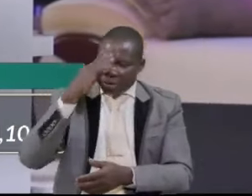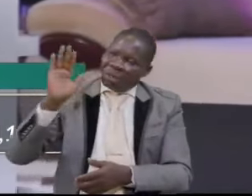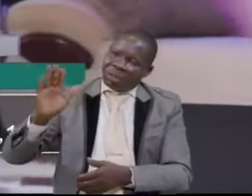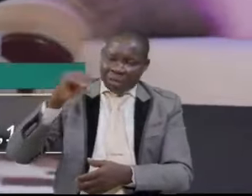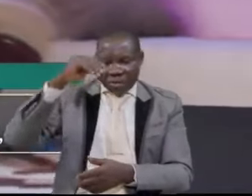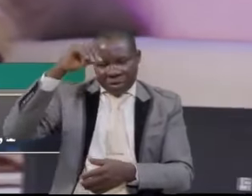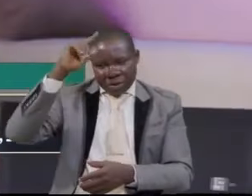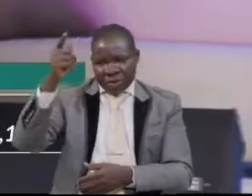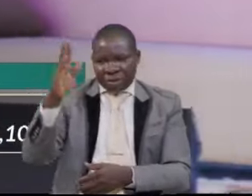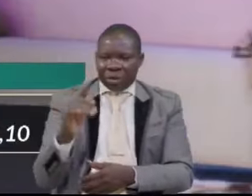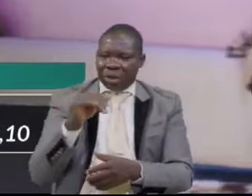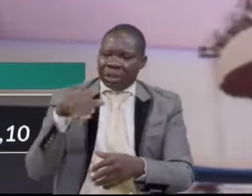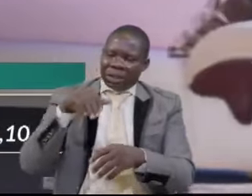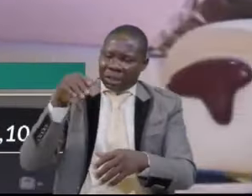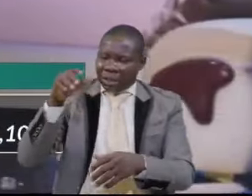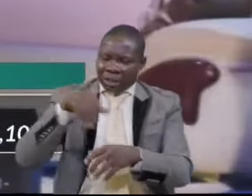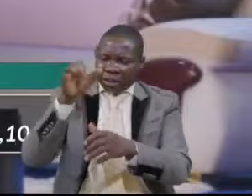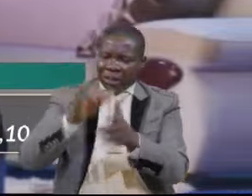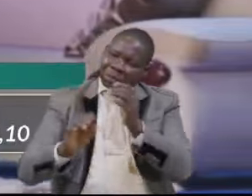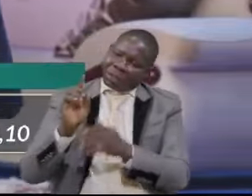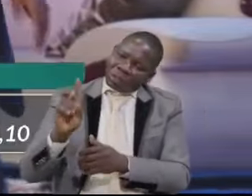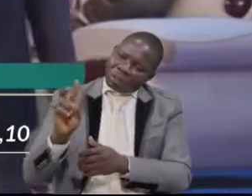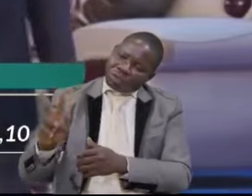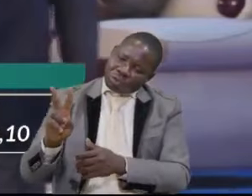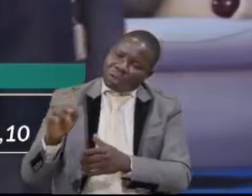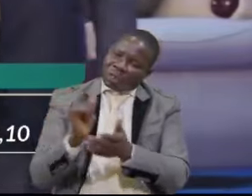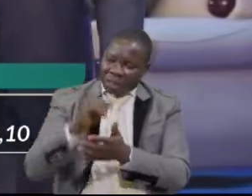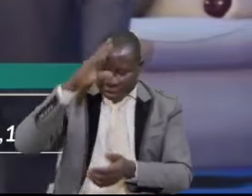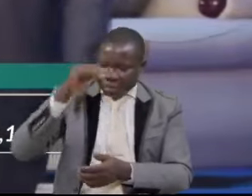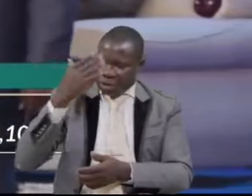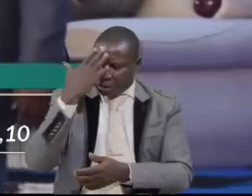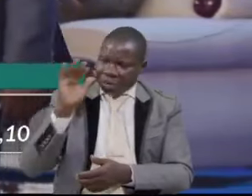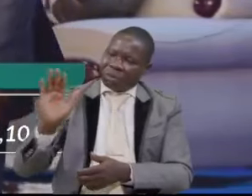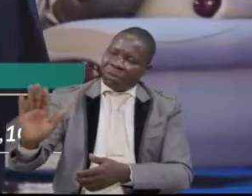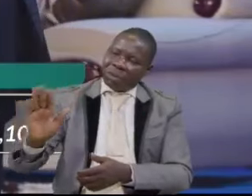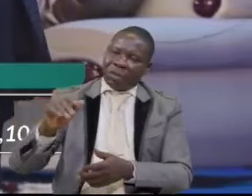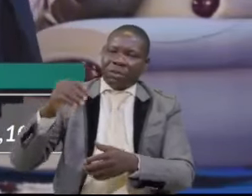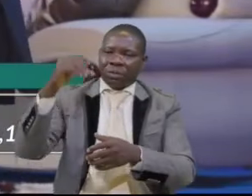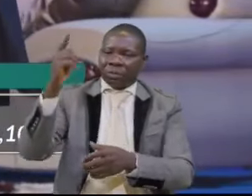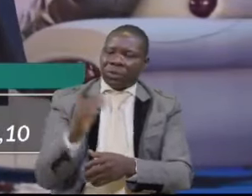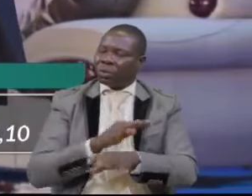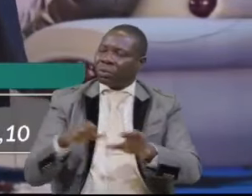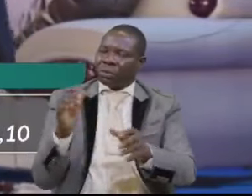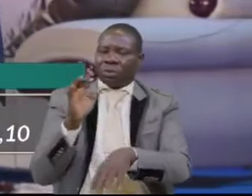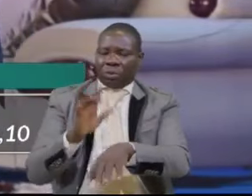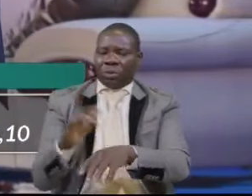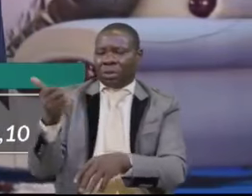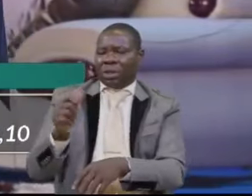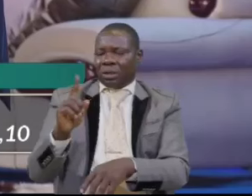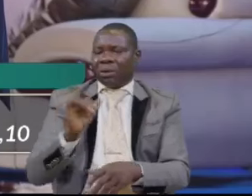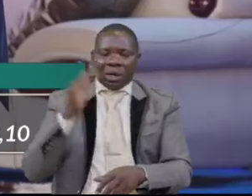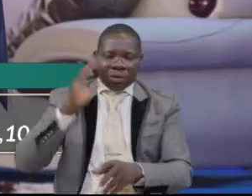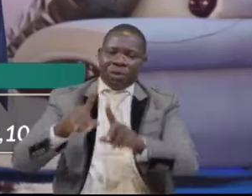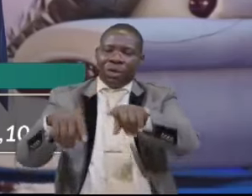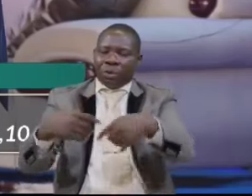chapter 2, that man knew his God. He said, don't touch anybody. I'm going to the God of heaven, and I know my